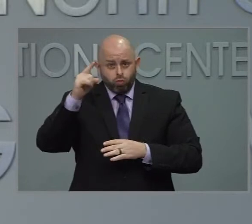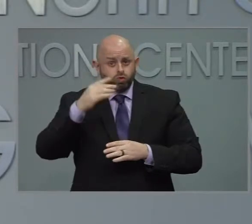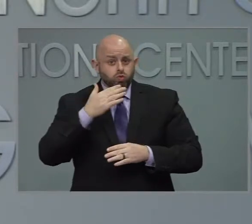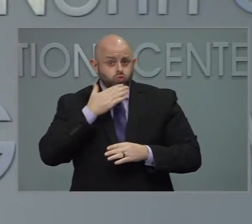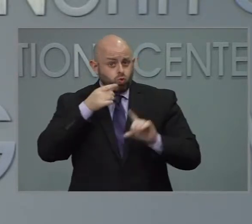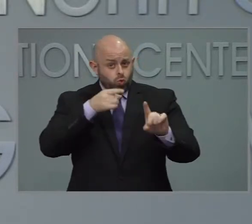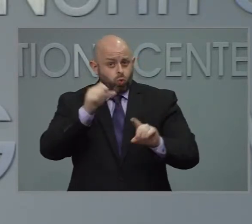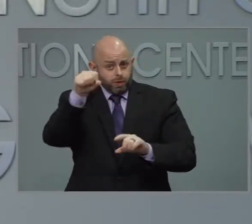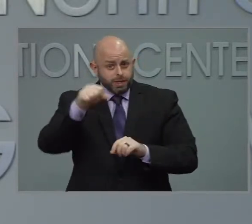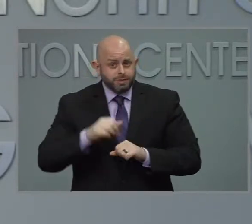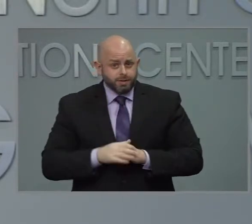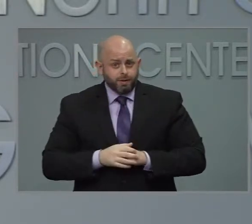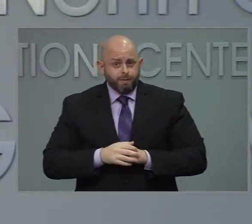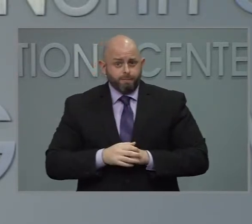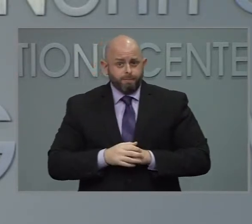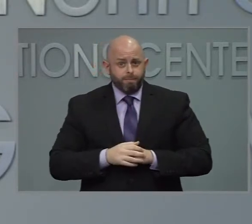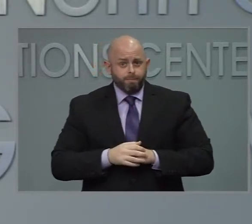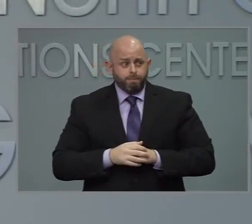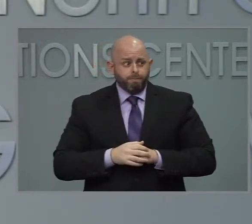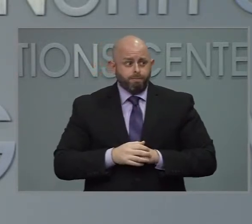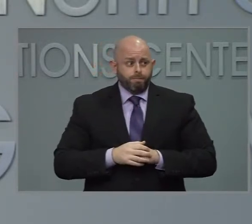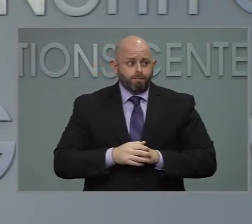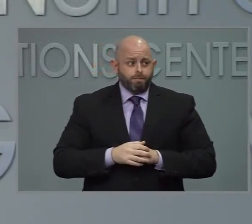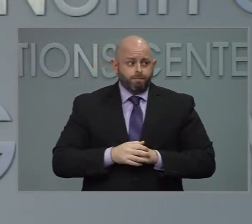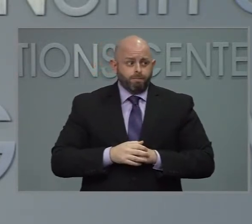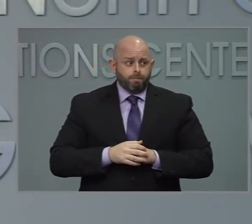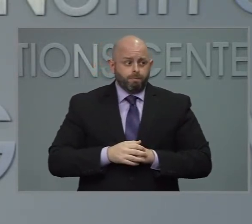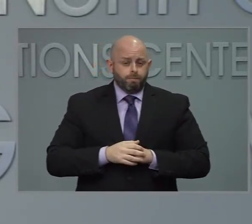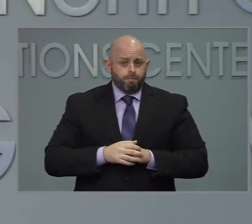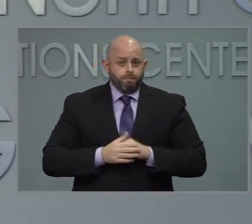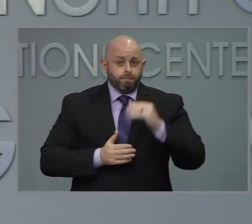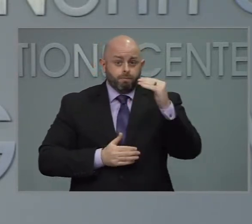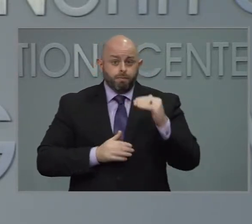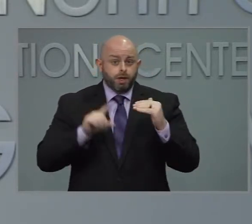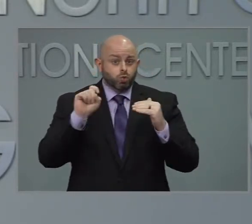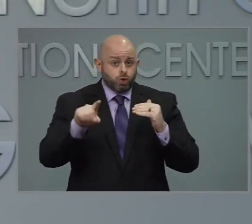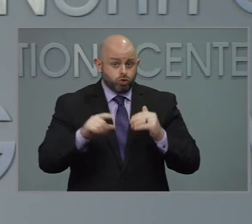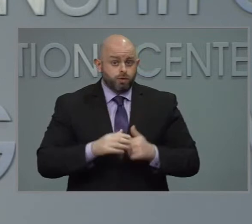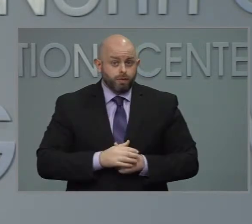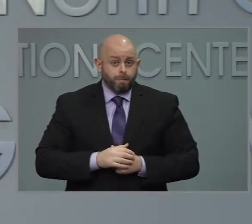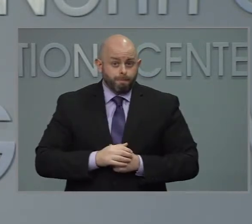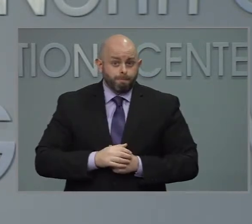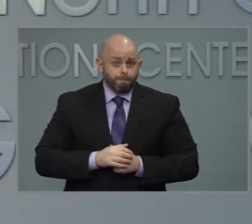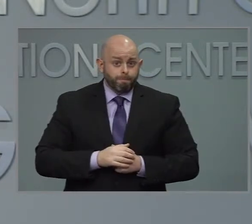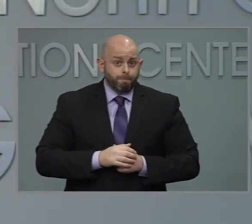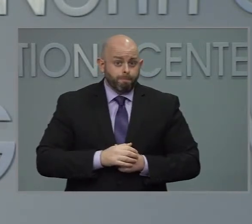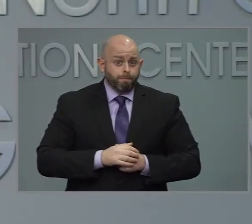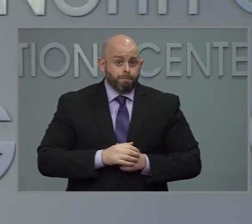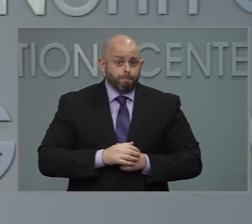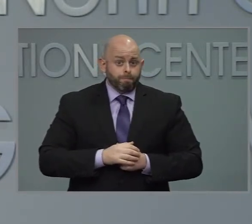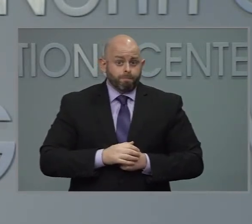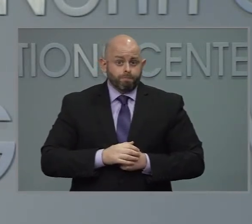question. So next question, please.